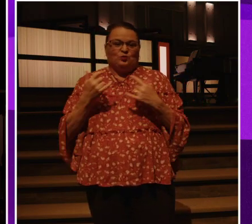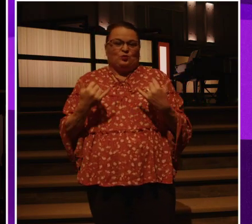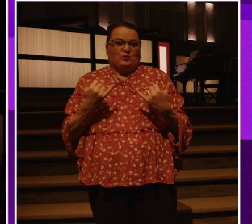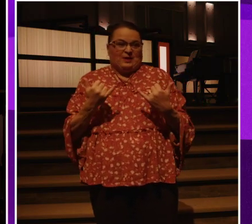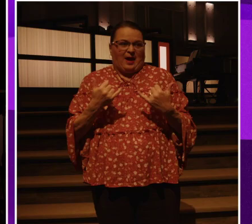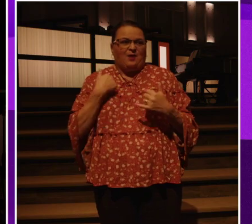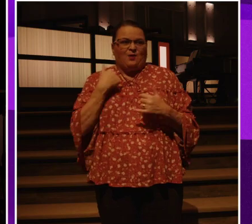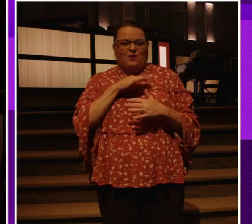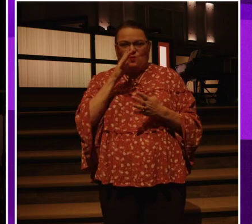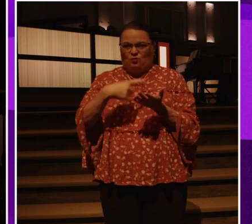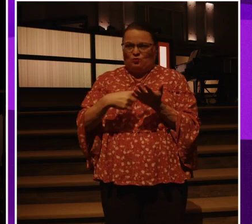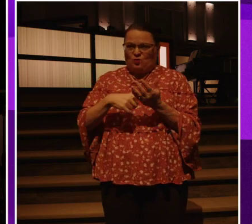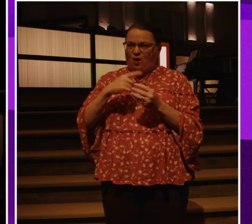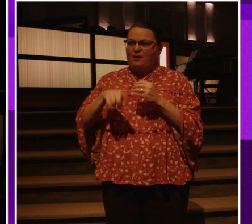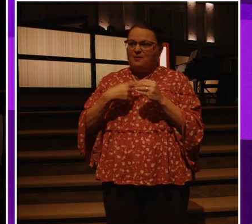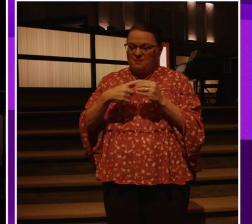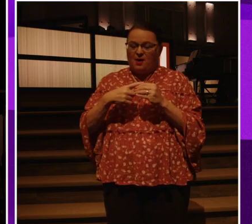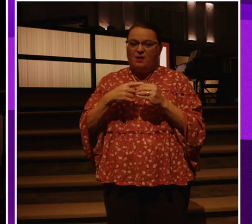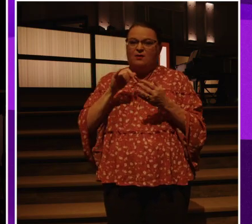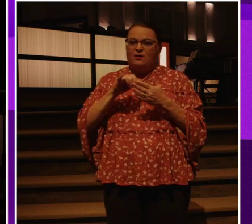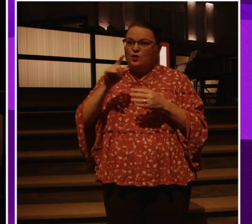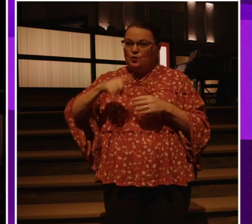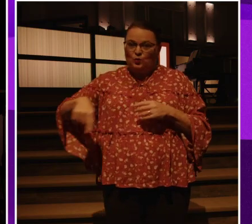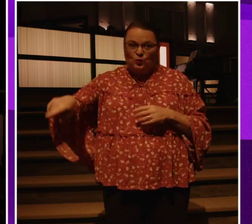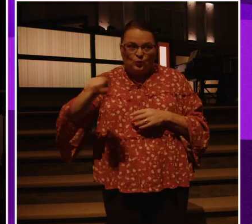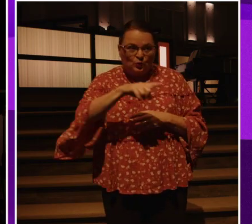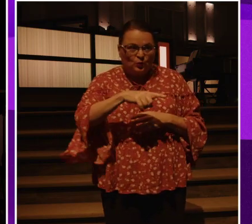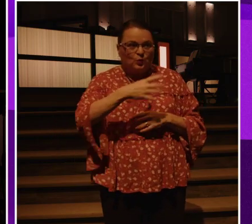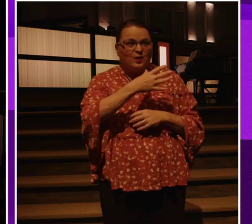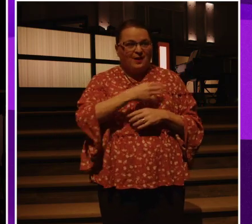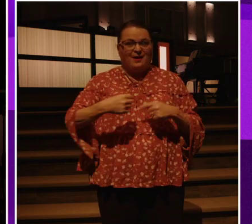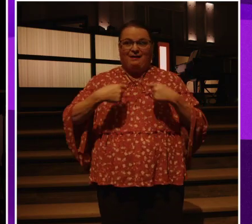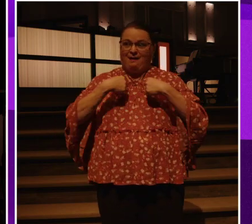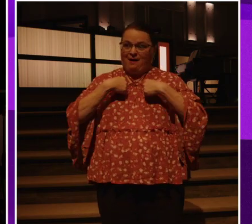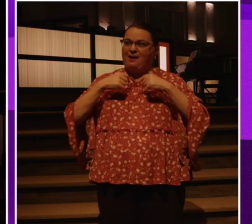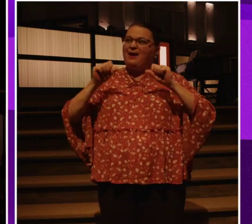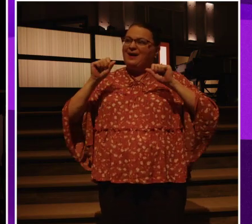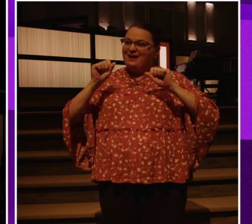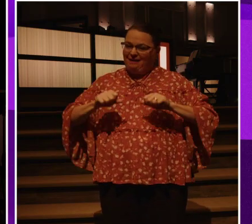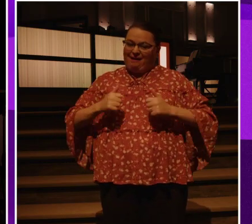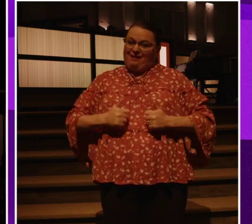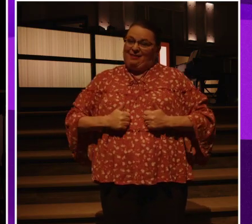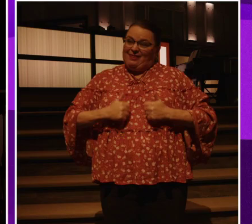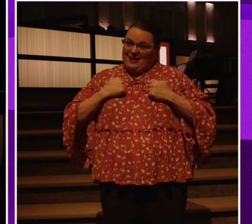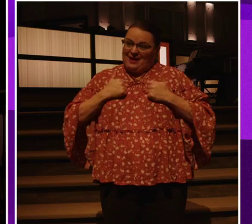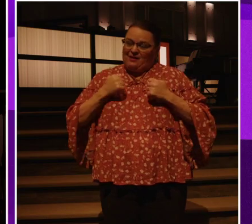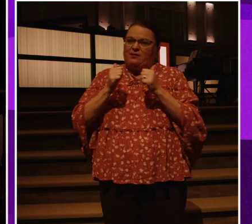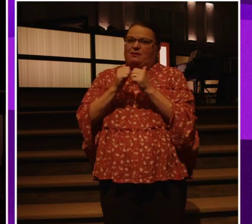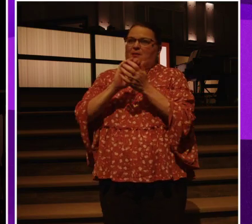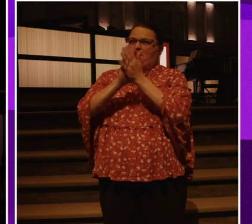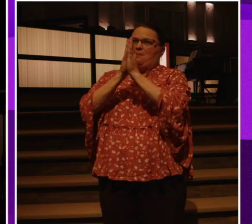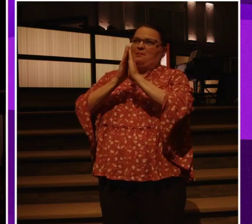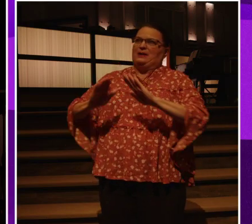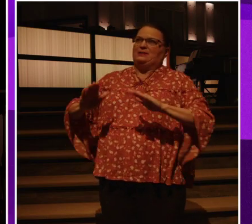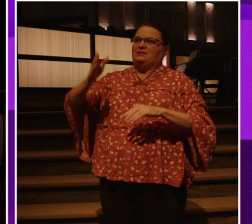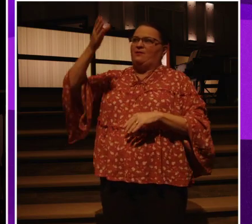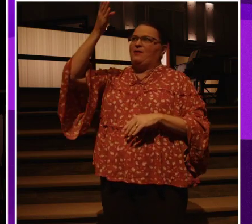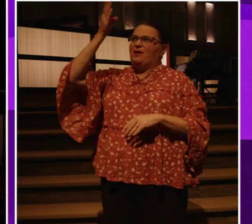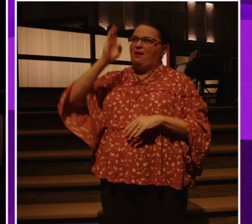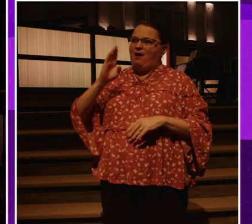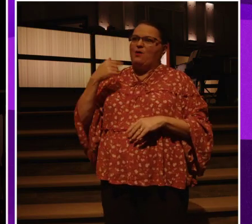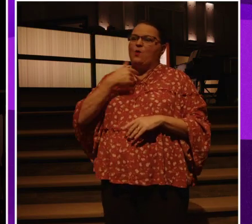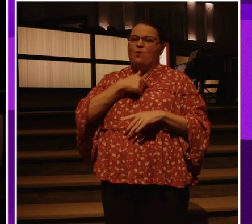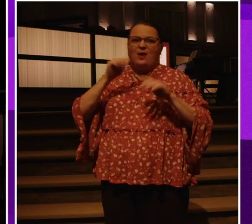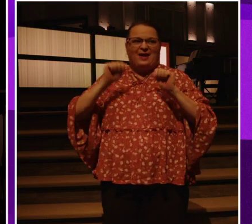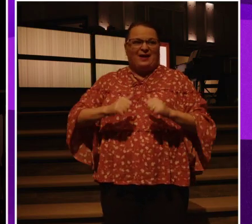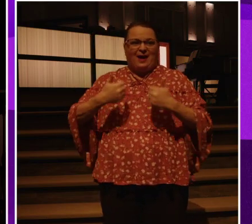we're going to talk about the fact that you and I can live in the peace of God. We can have the peace